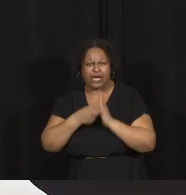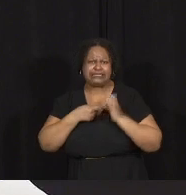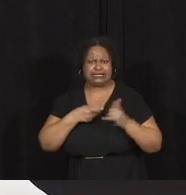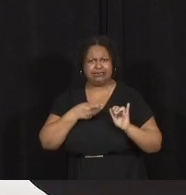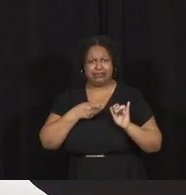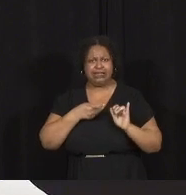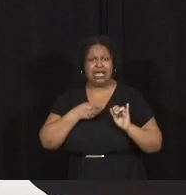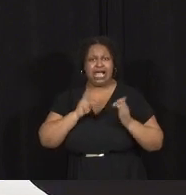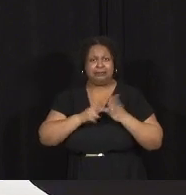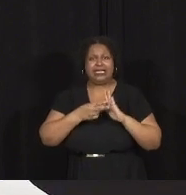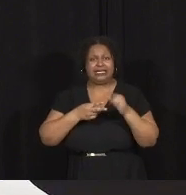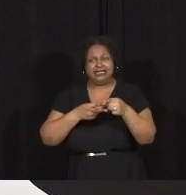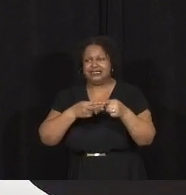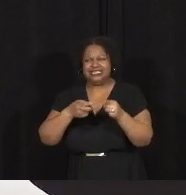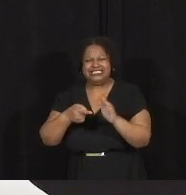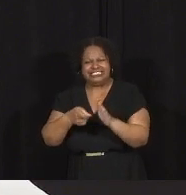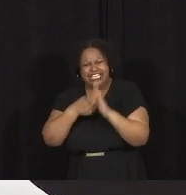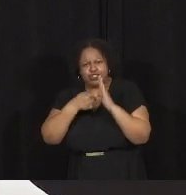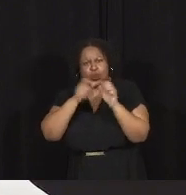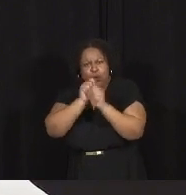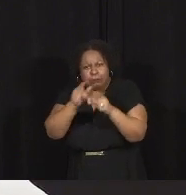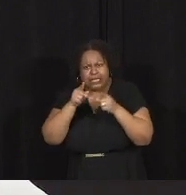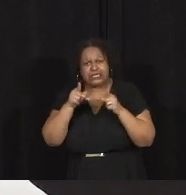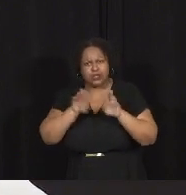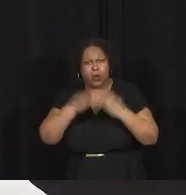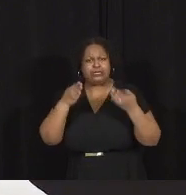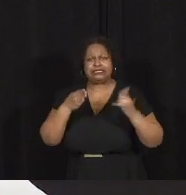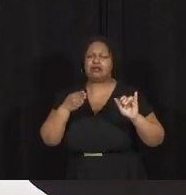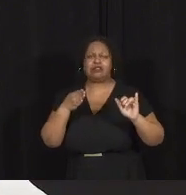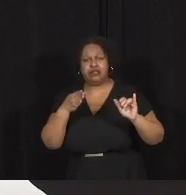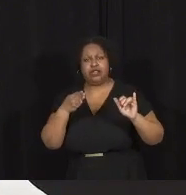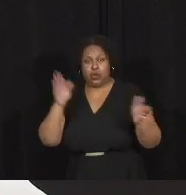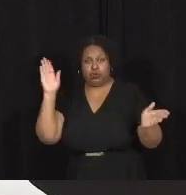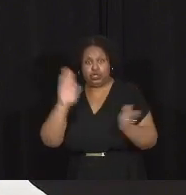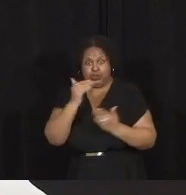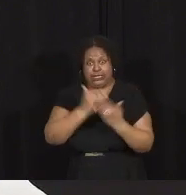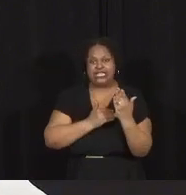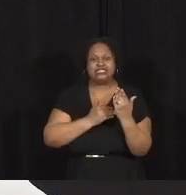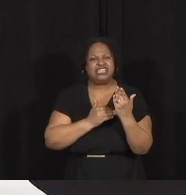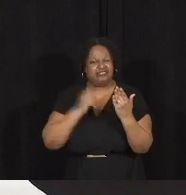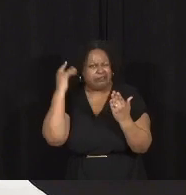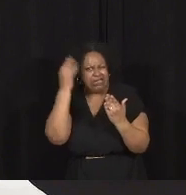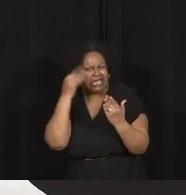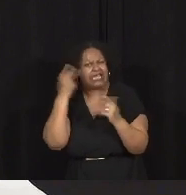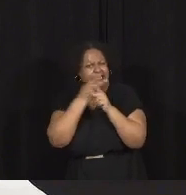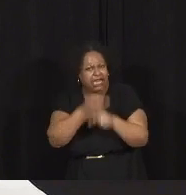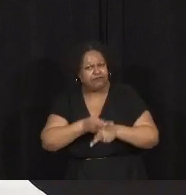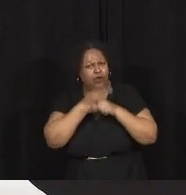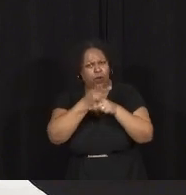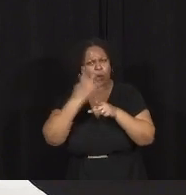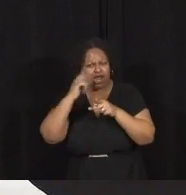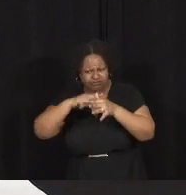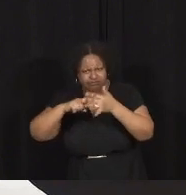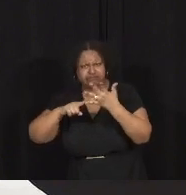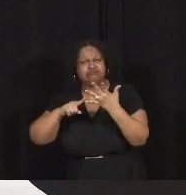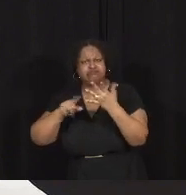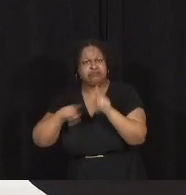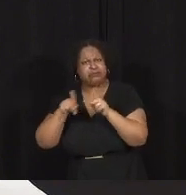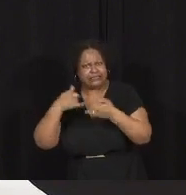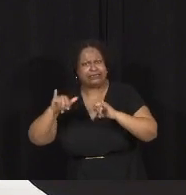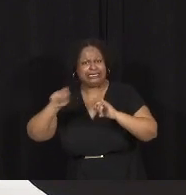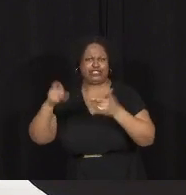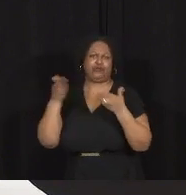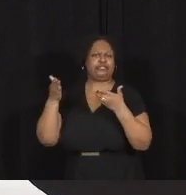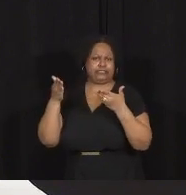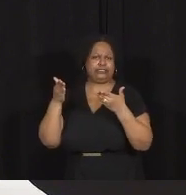essential workplaces is something that needs to be done carefully and thoughtfully. There will be an enhanced focus on